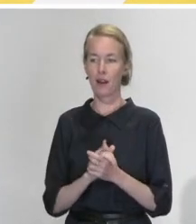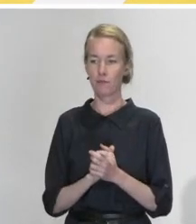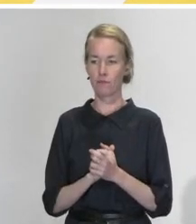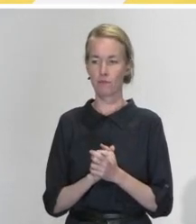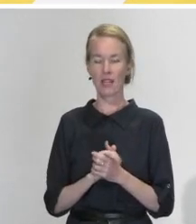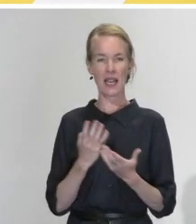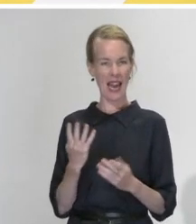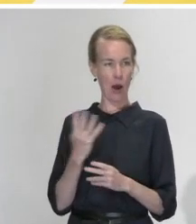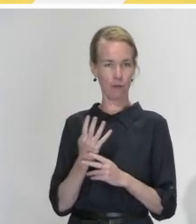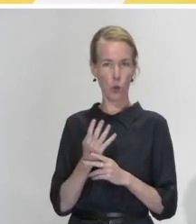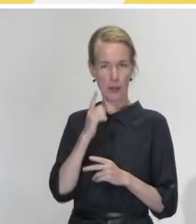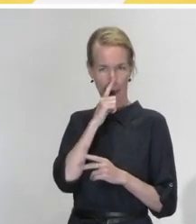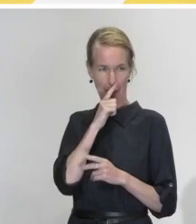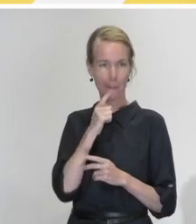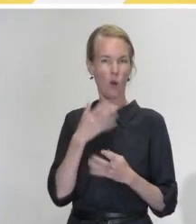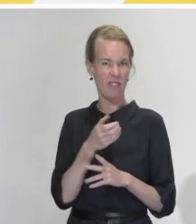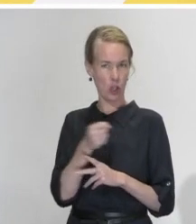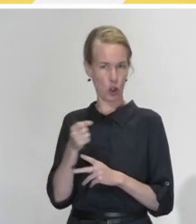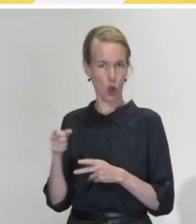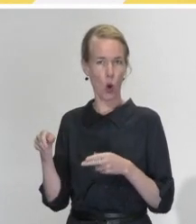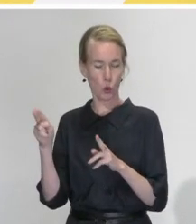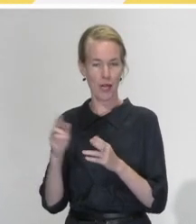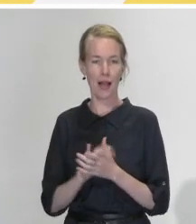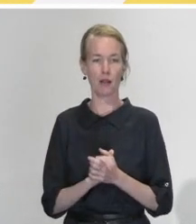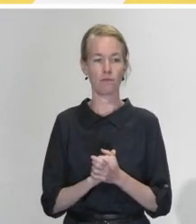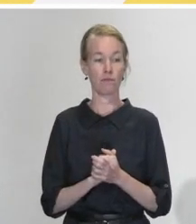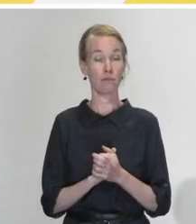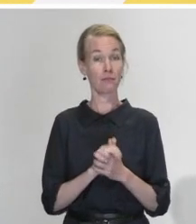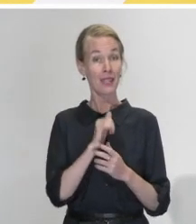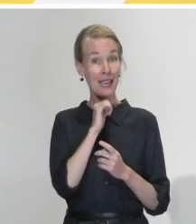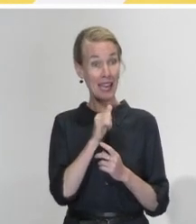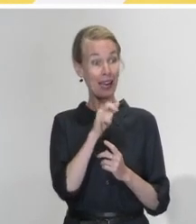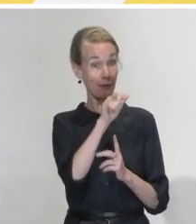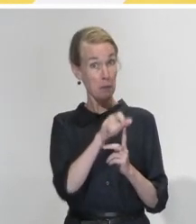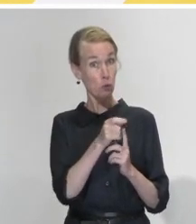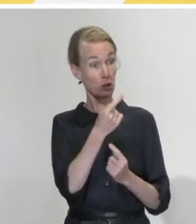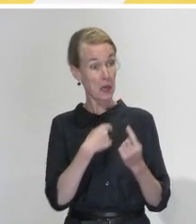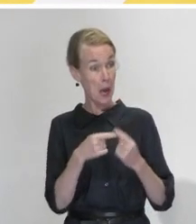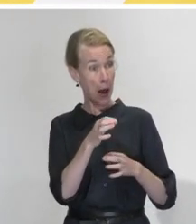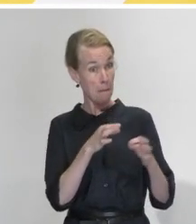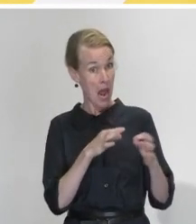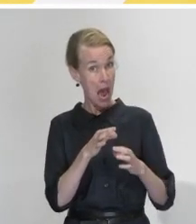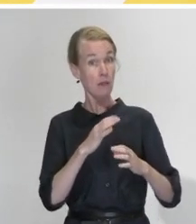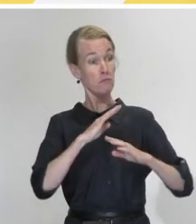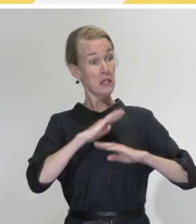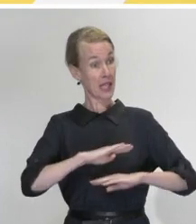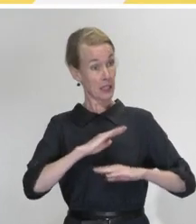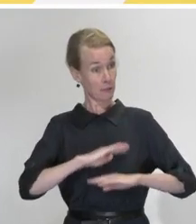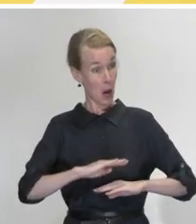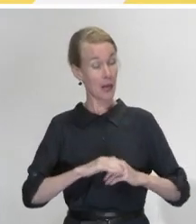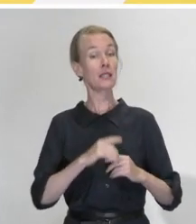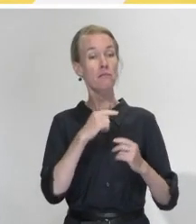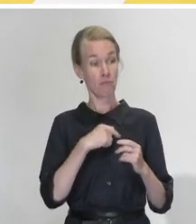If someone does have a good plan, then they are required to go into self-isolation according to that plan, to travel to their home and to do